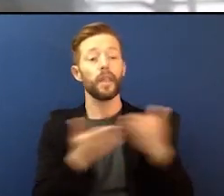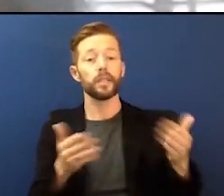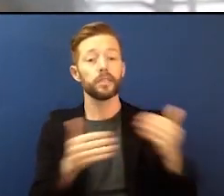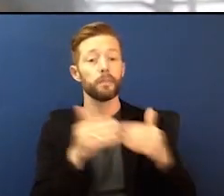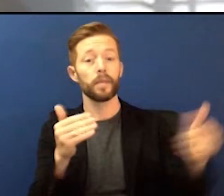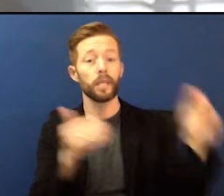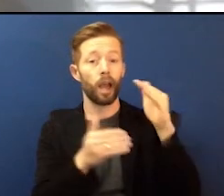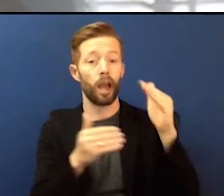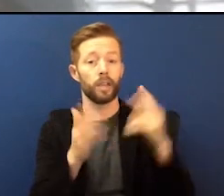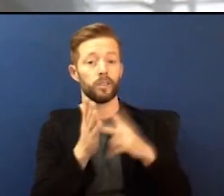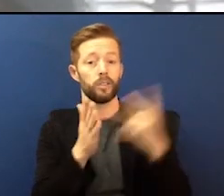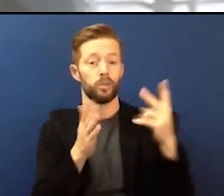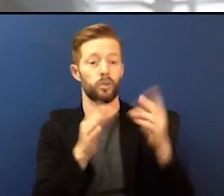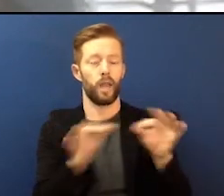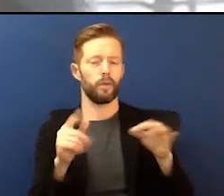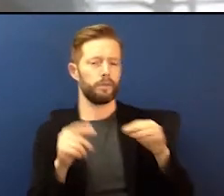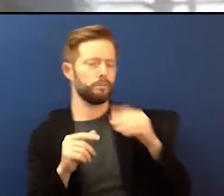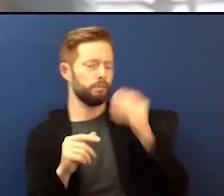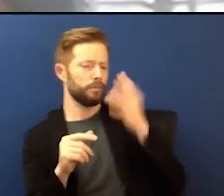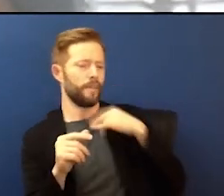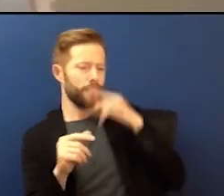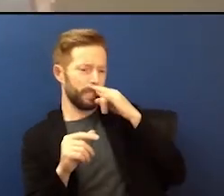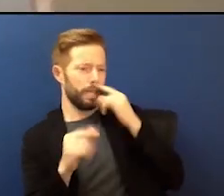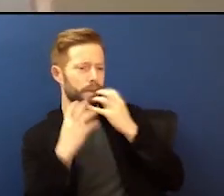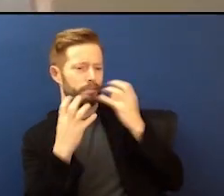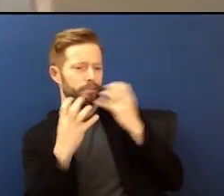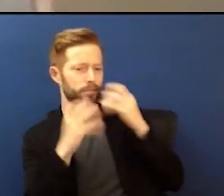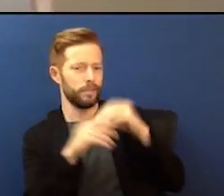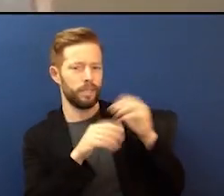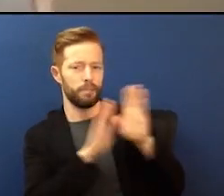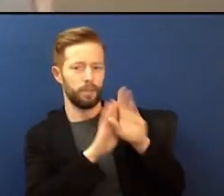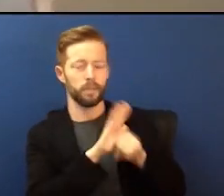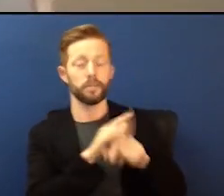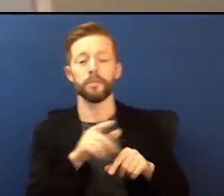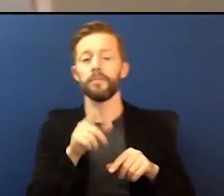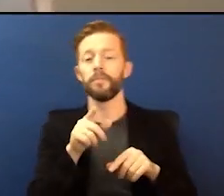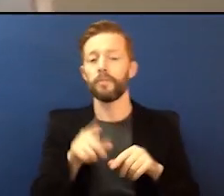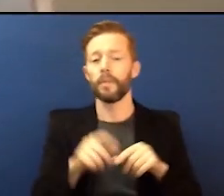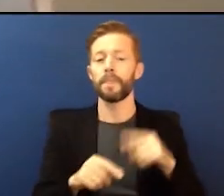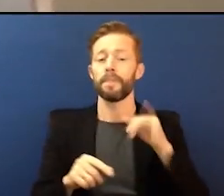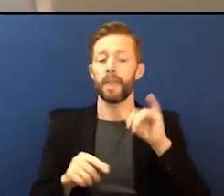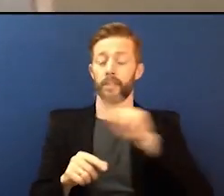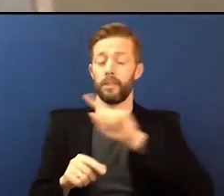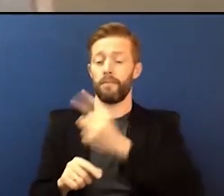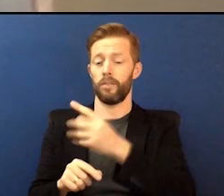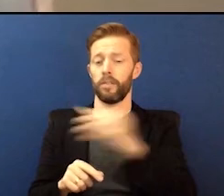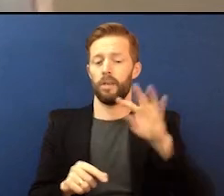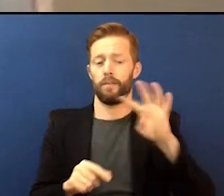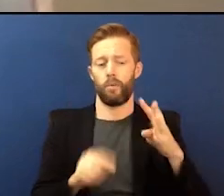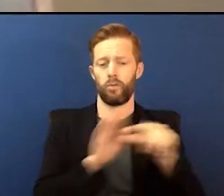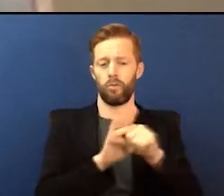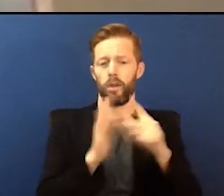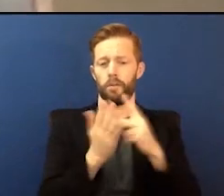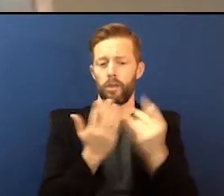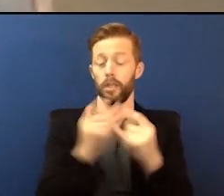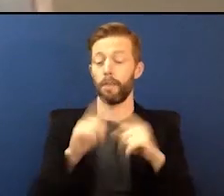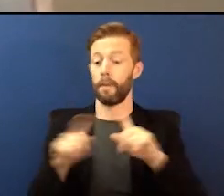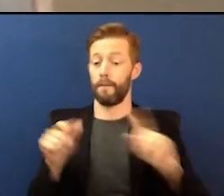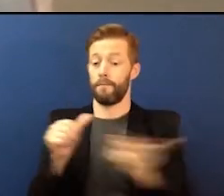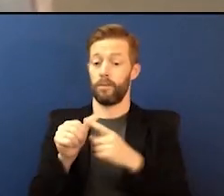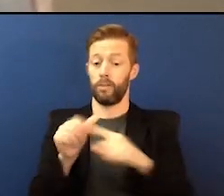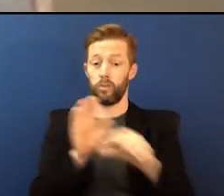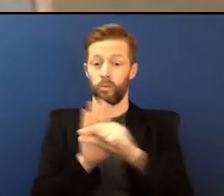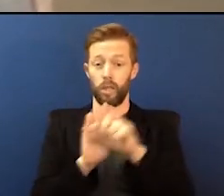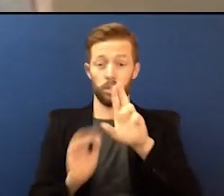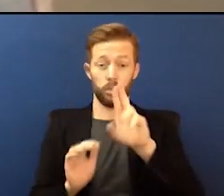things beyond dual language learners. Yeah, so in our first, it's actually a first and fourth grade project, but in our